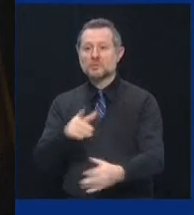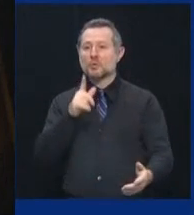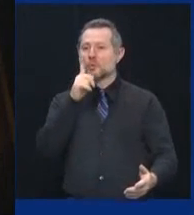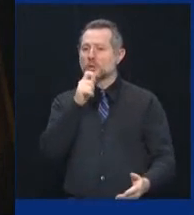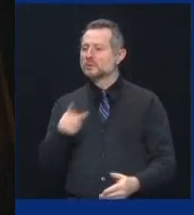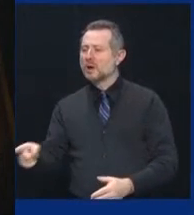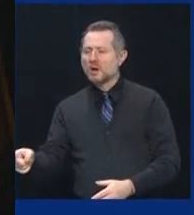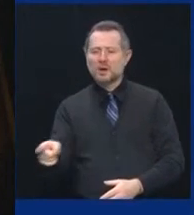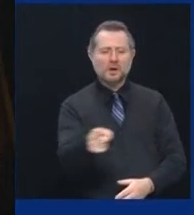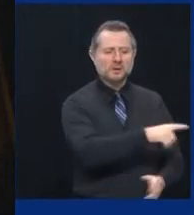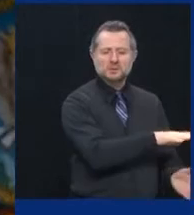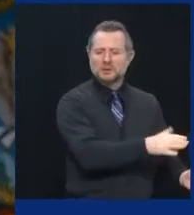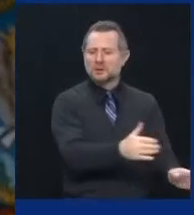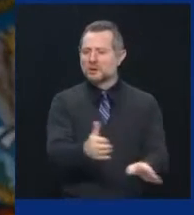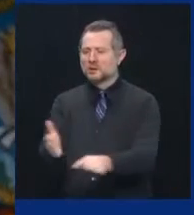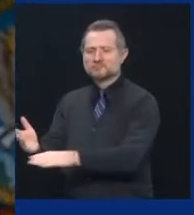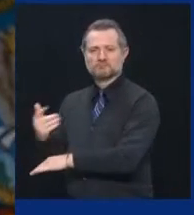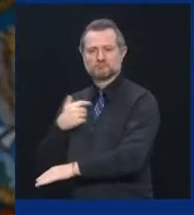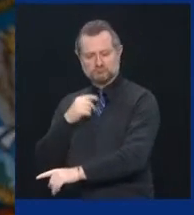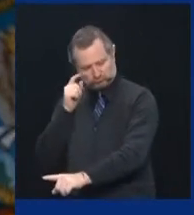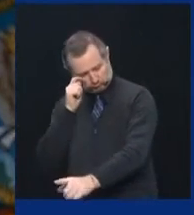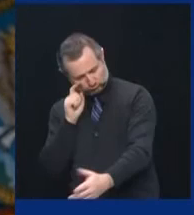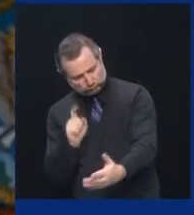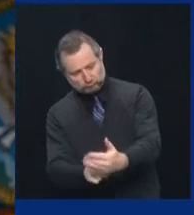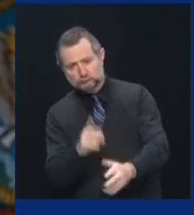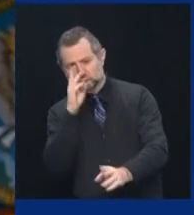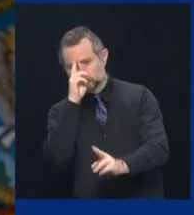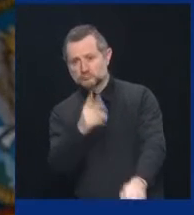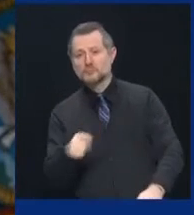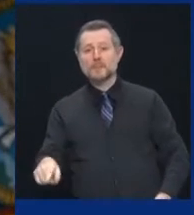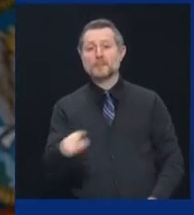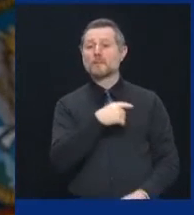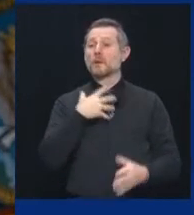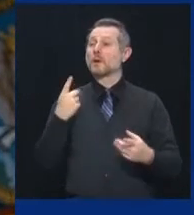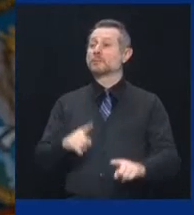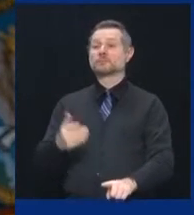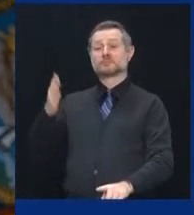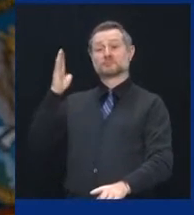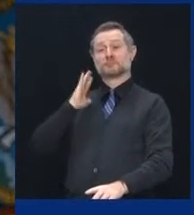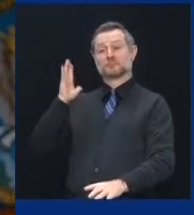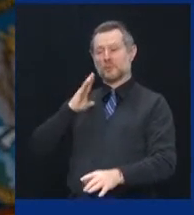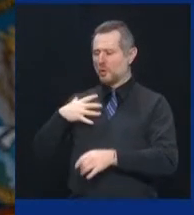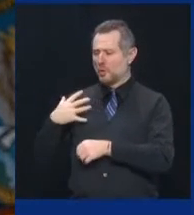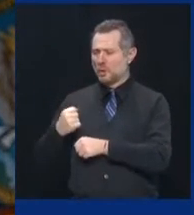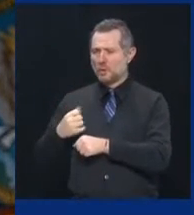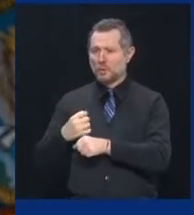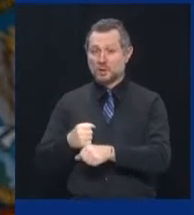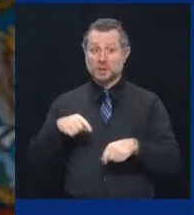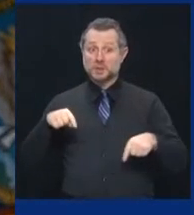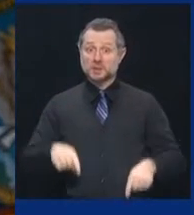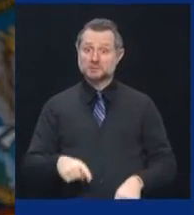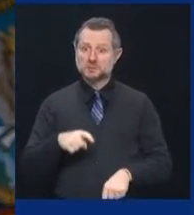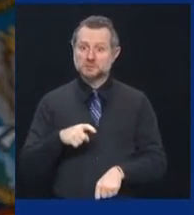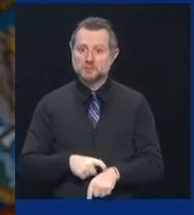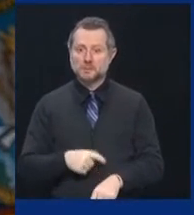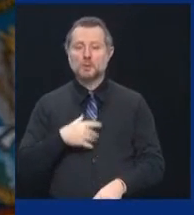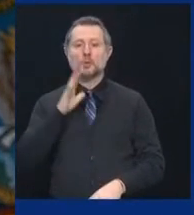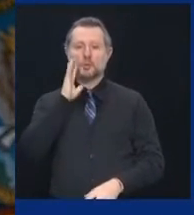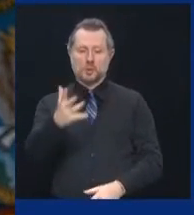heroes. And as our forebears before us, we will win this war, and we will be the stronger for